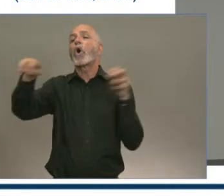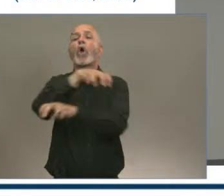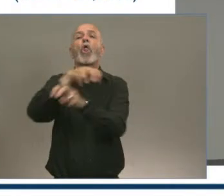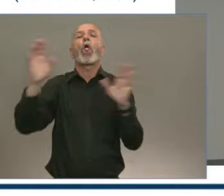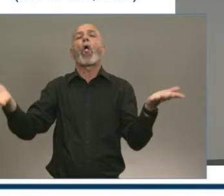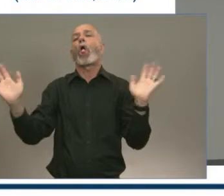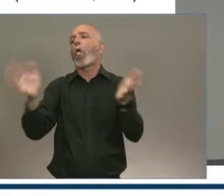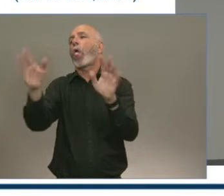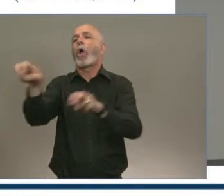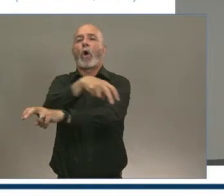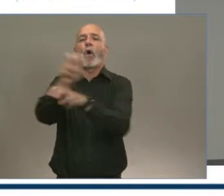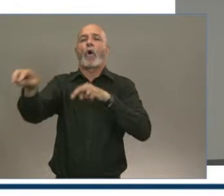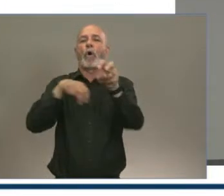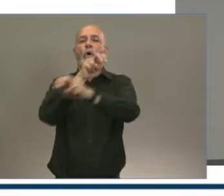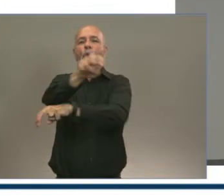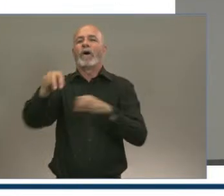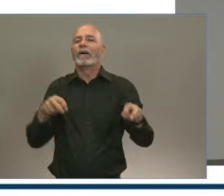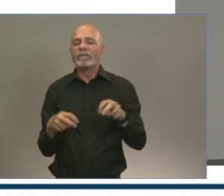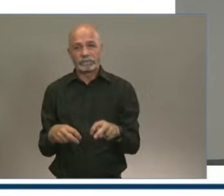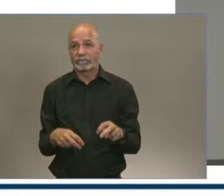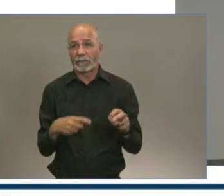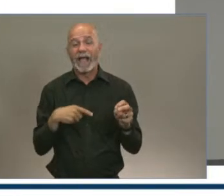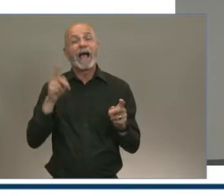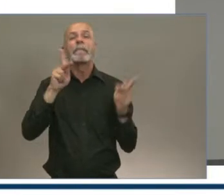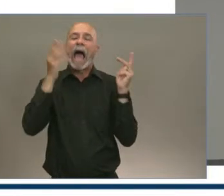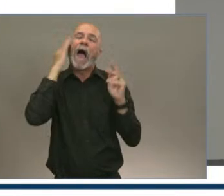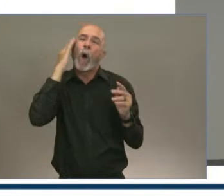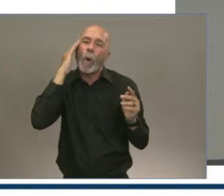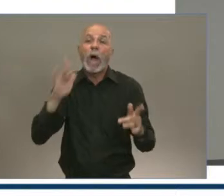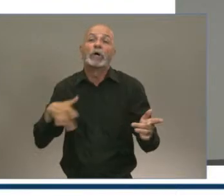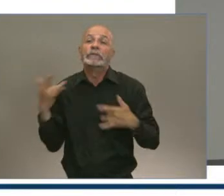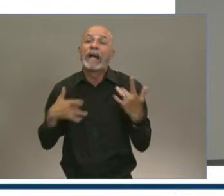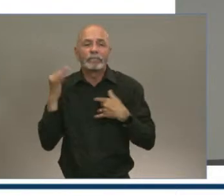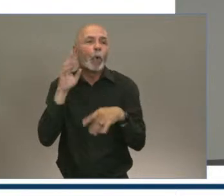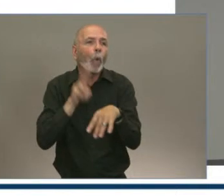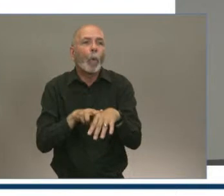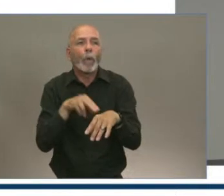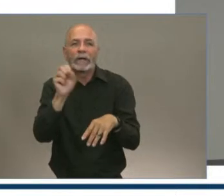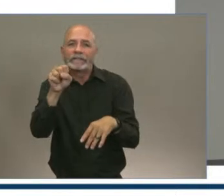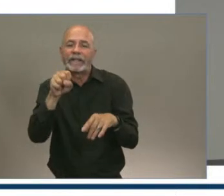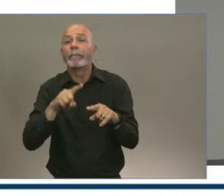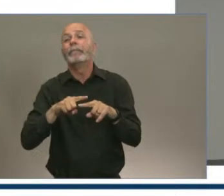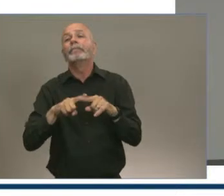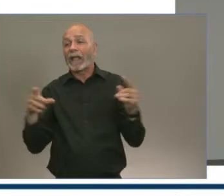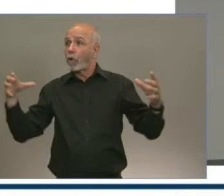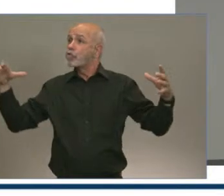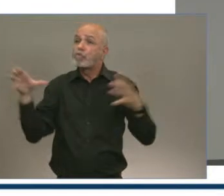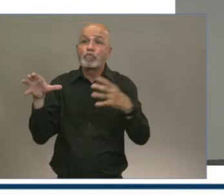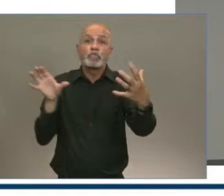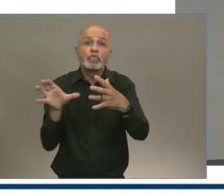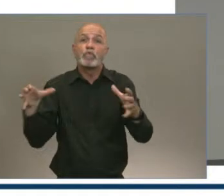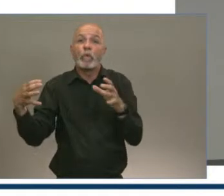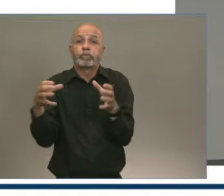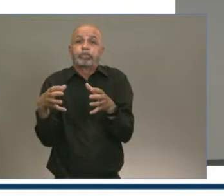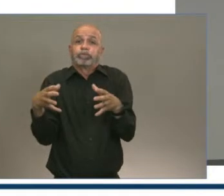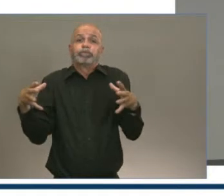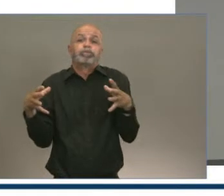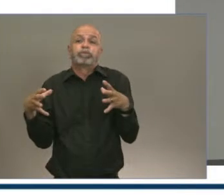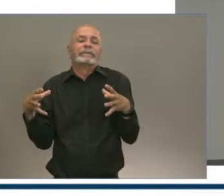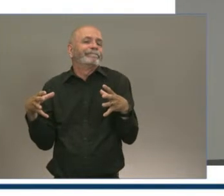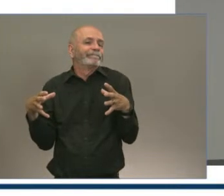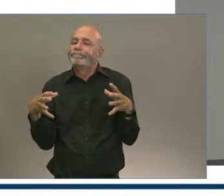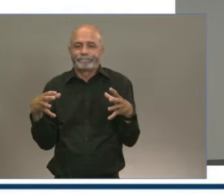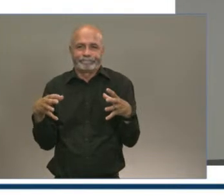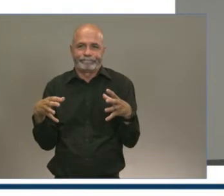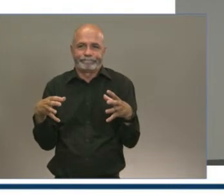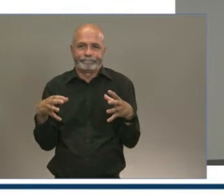of excitement for graduates, understandably, and bringing large numbers of them together, with the risks